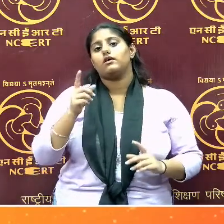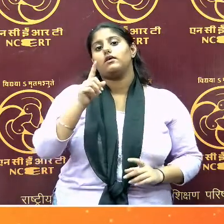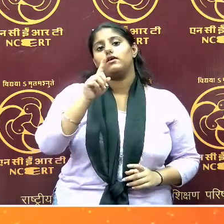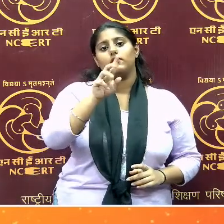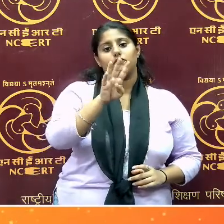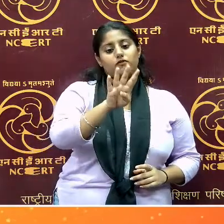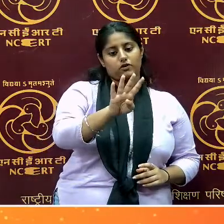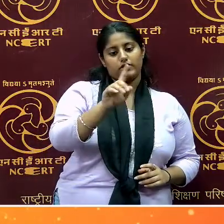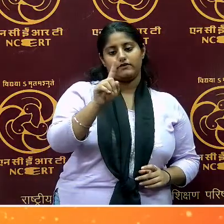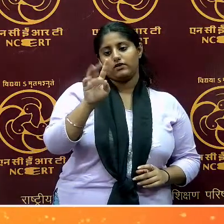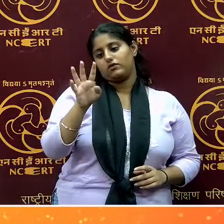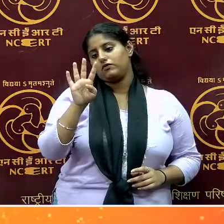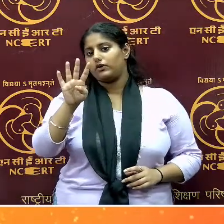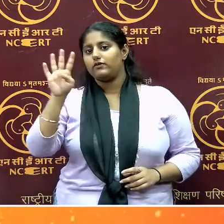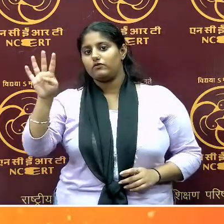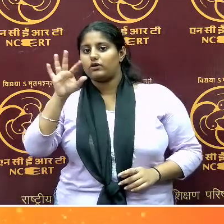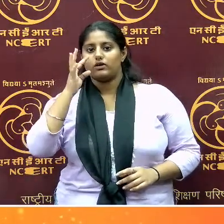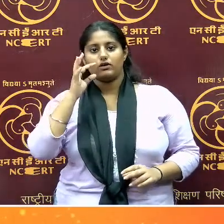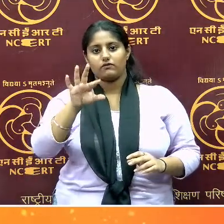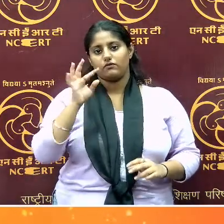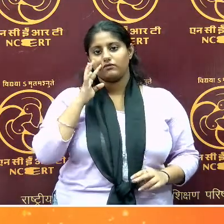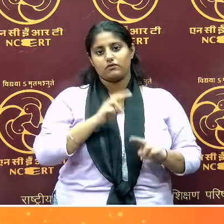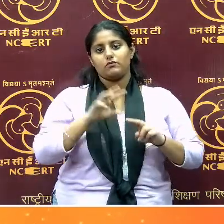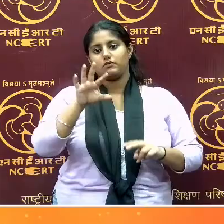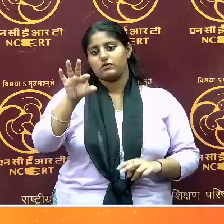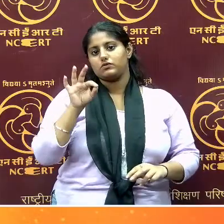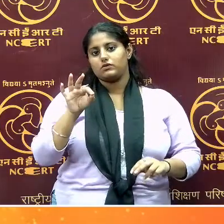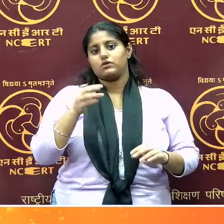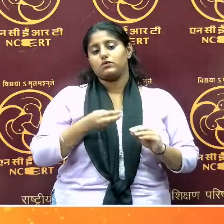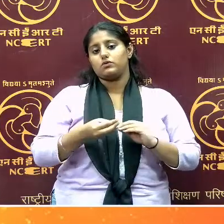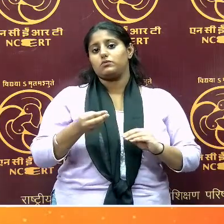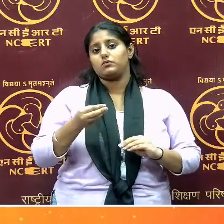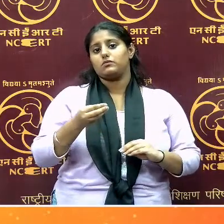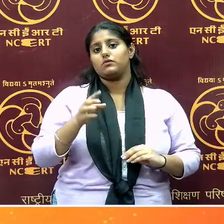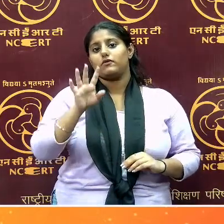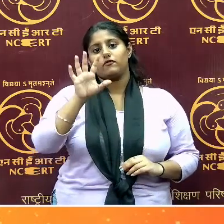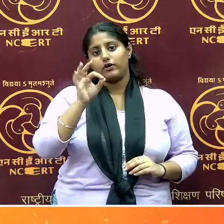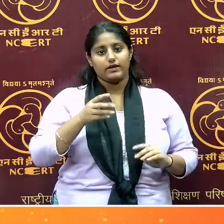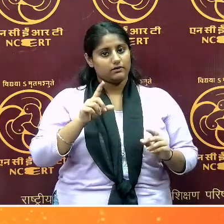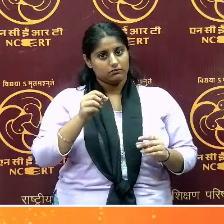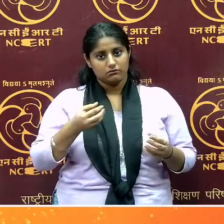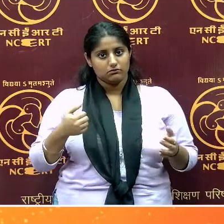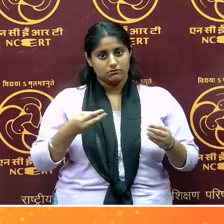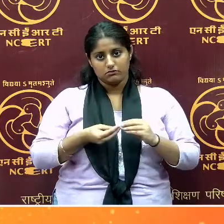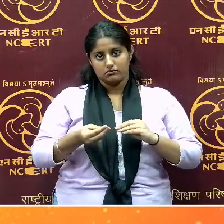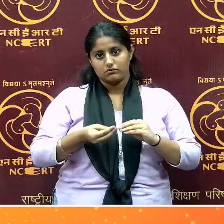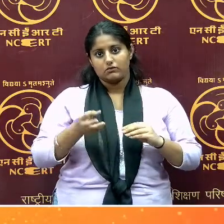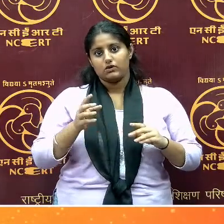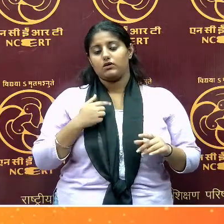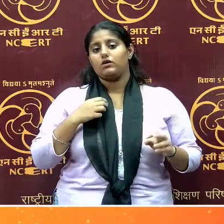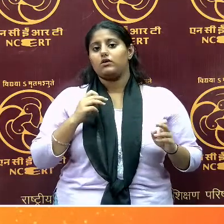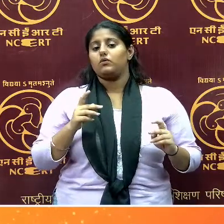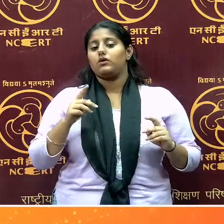and 44 if I take, both round off to the nearest 10 as 40. And for nearest 100, suppose I